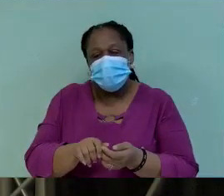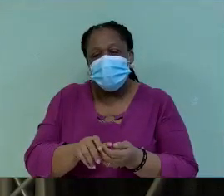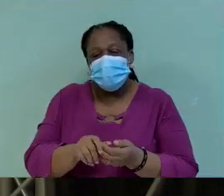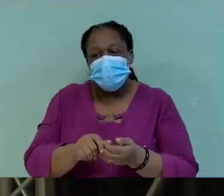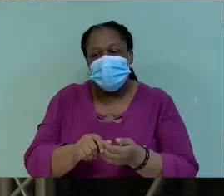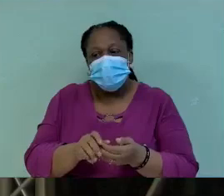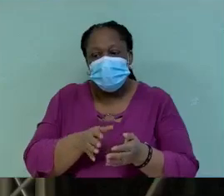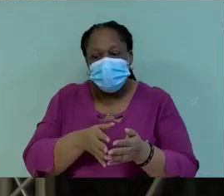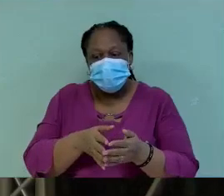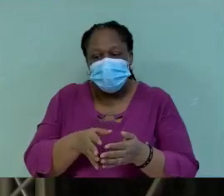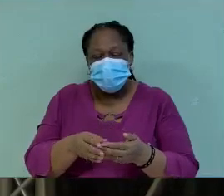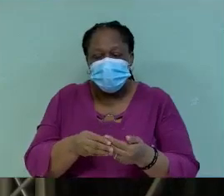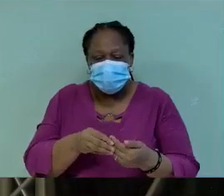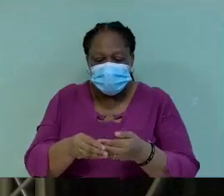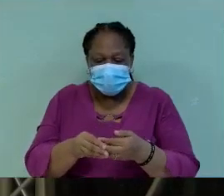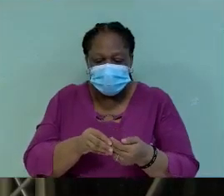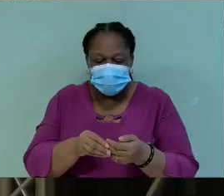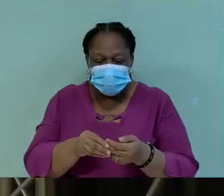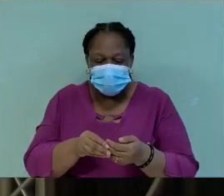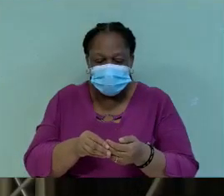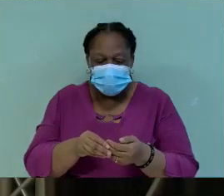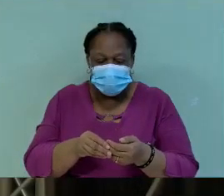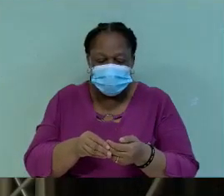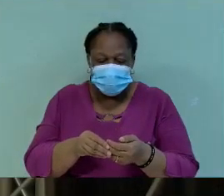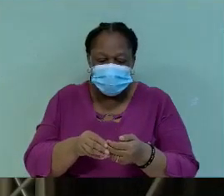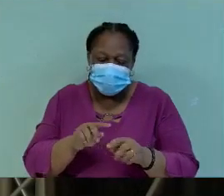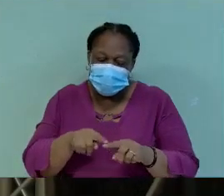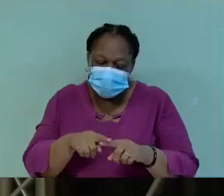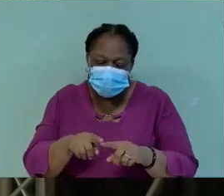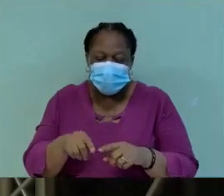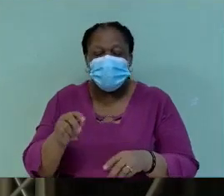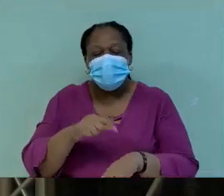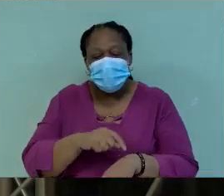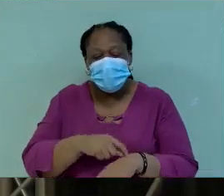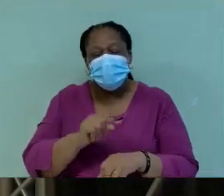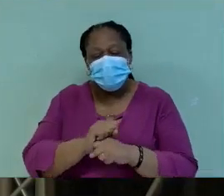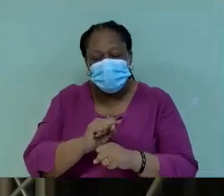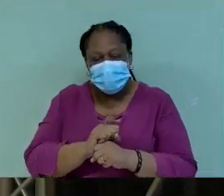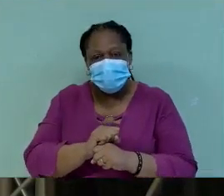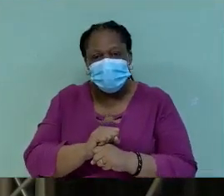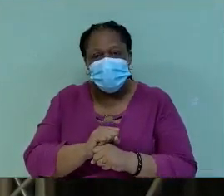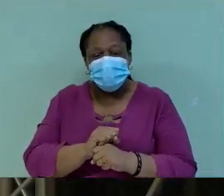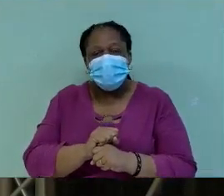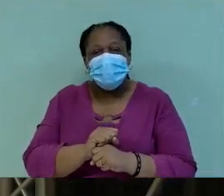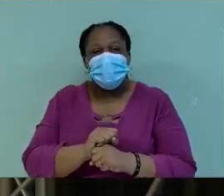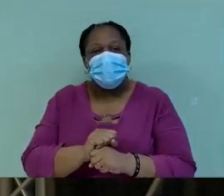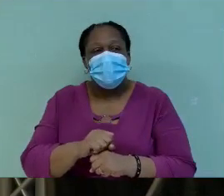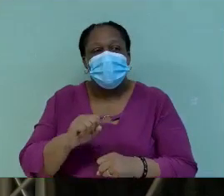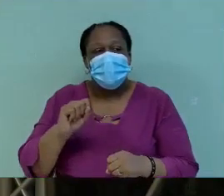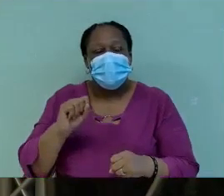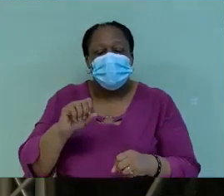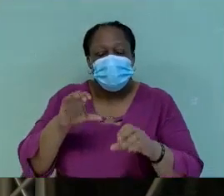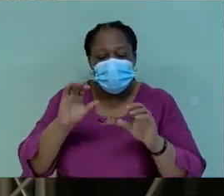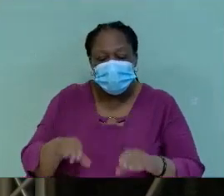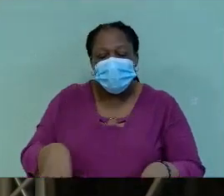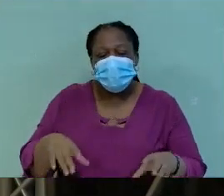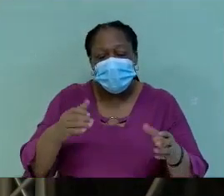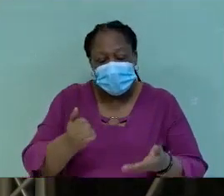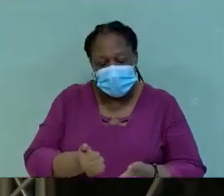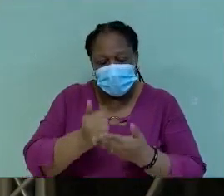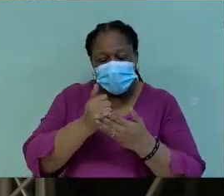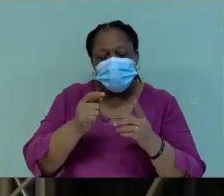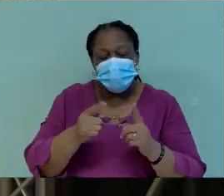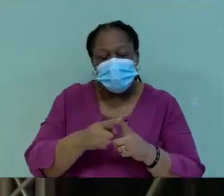considered, including working from home where possible and are working adjusted hours to facilitate